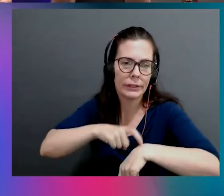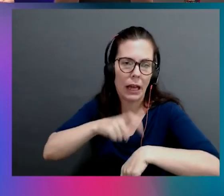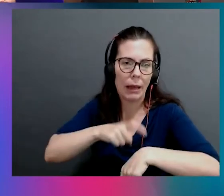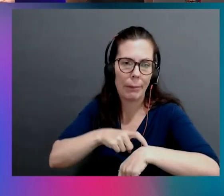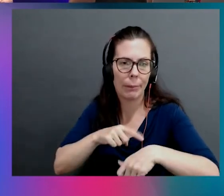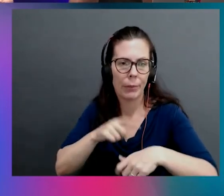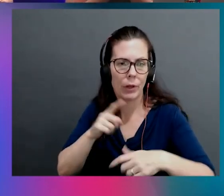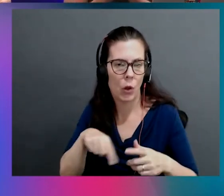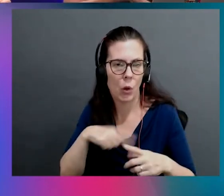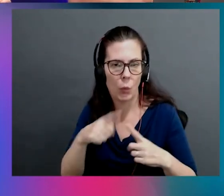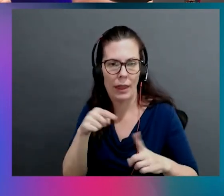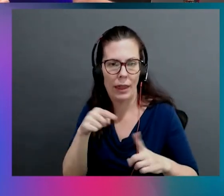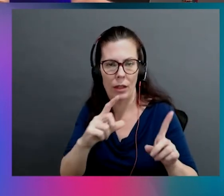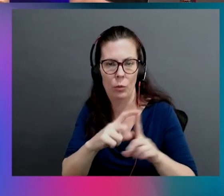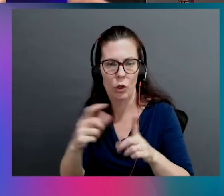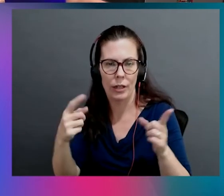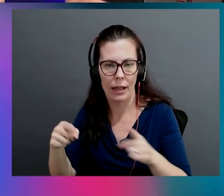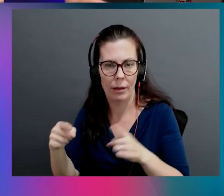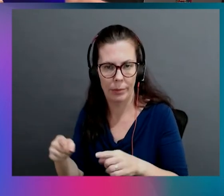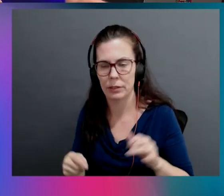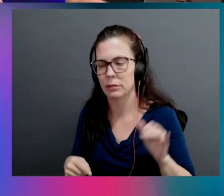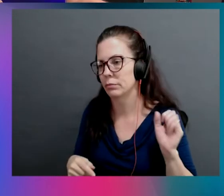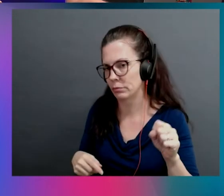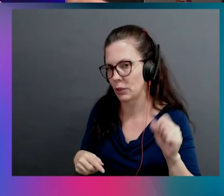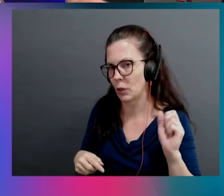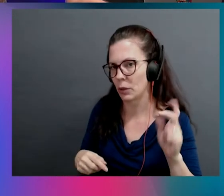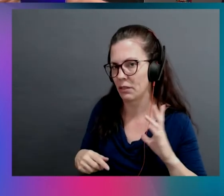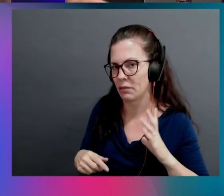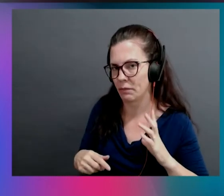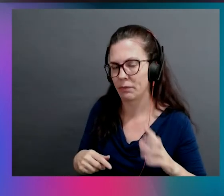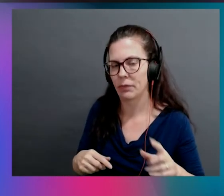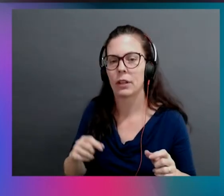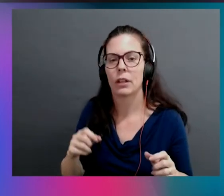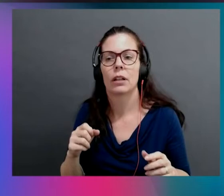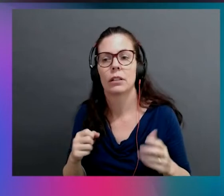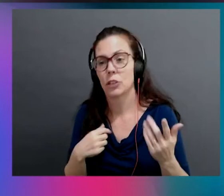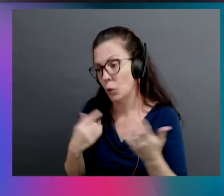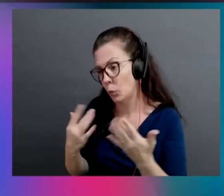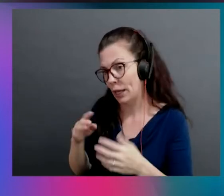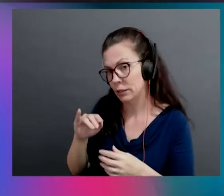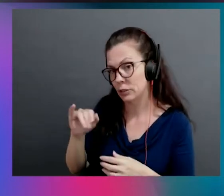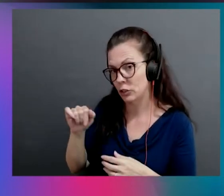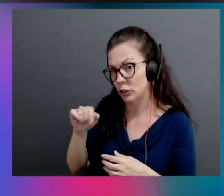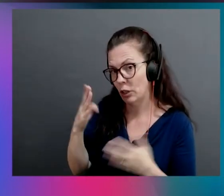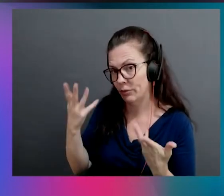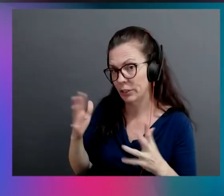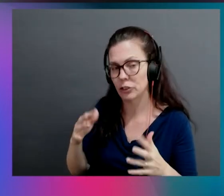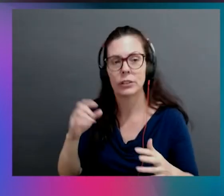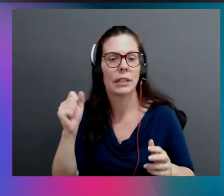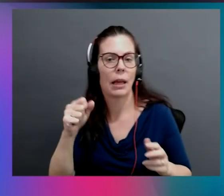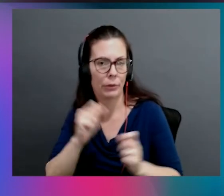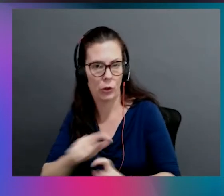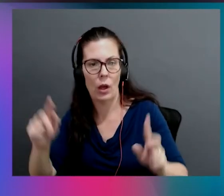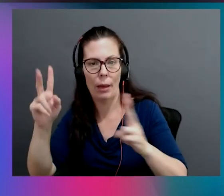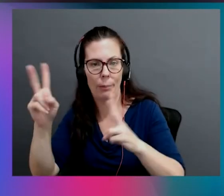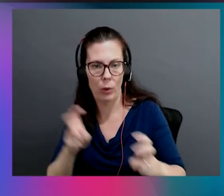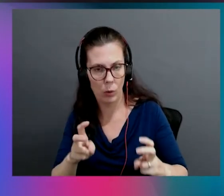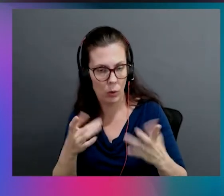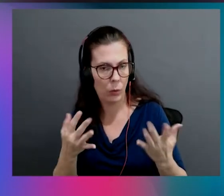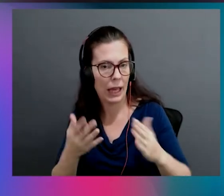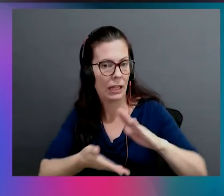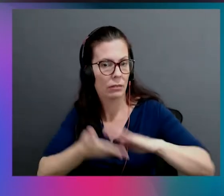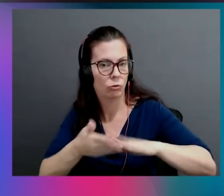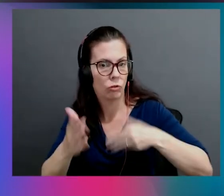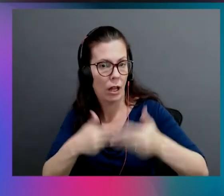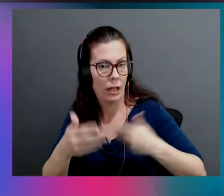word happen and things like that. Yep. Okay. Wait for the job to finish. Again, I'm polling for the job to finish. Yep. And that's it.